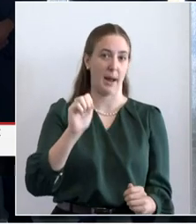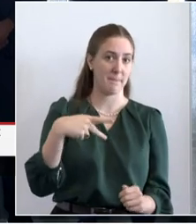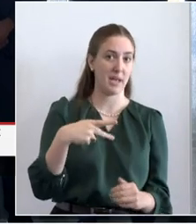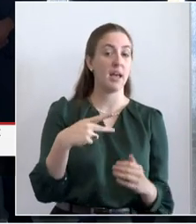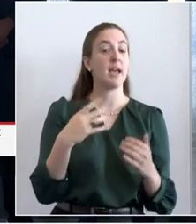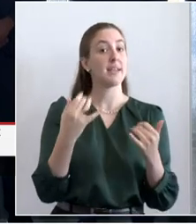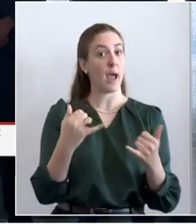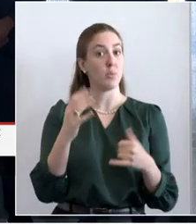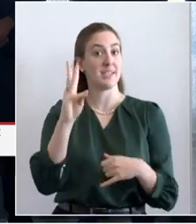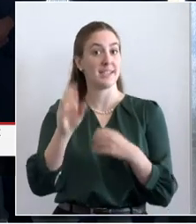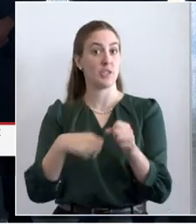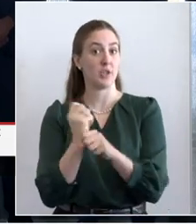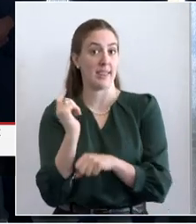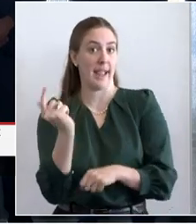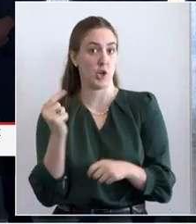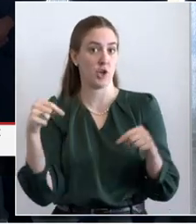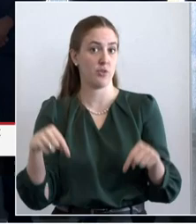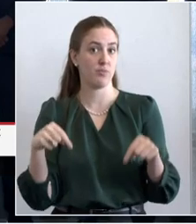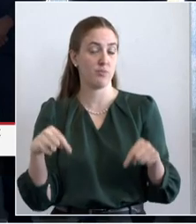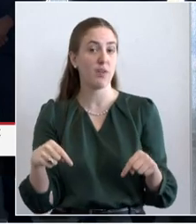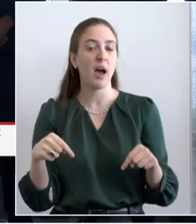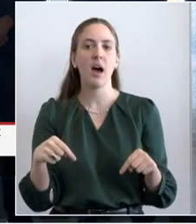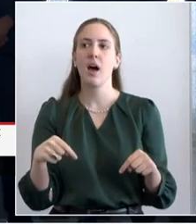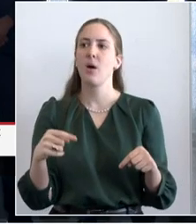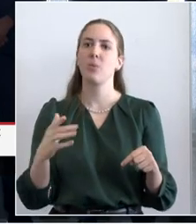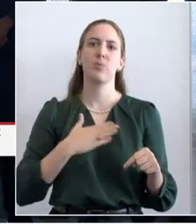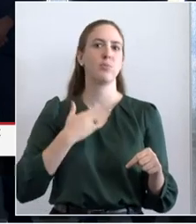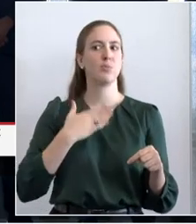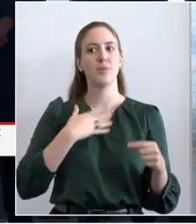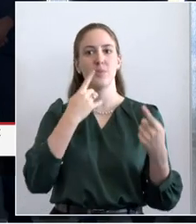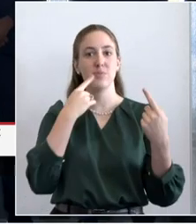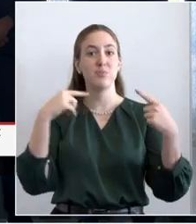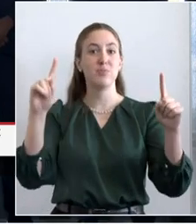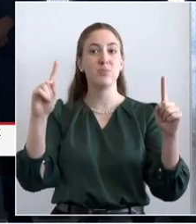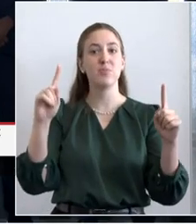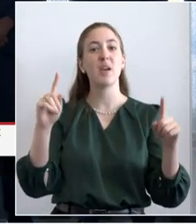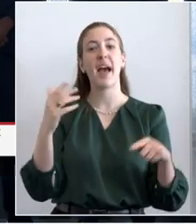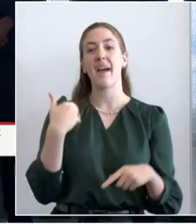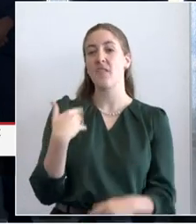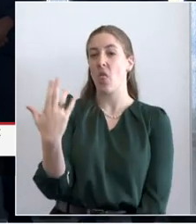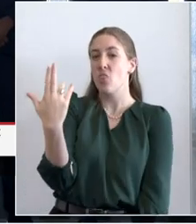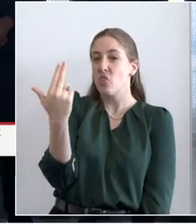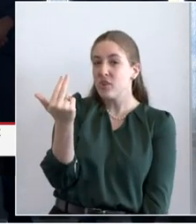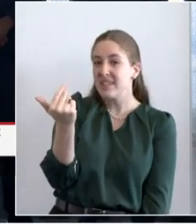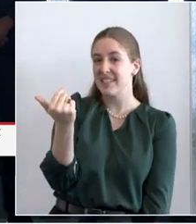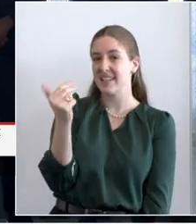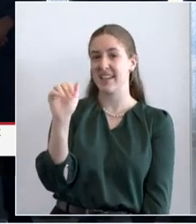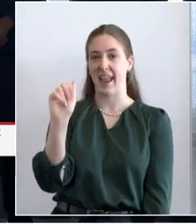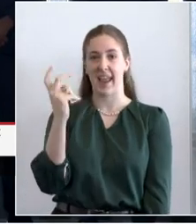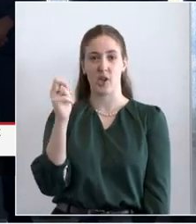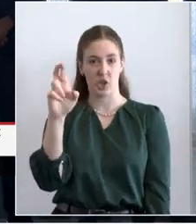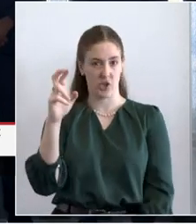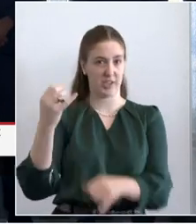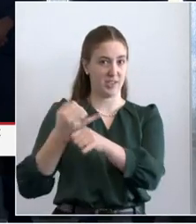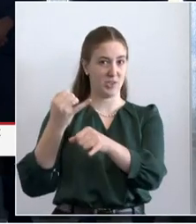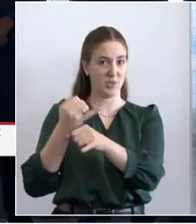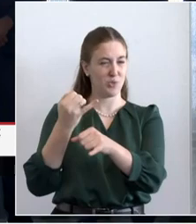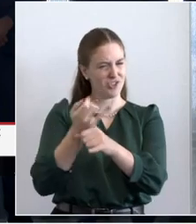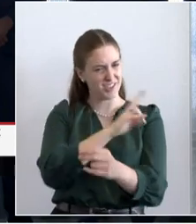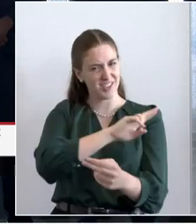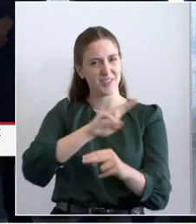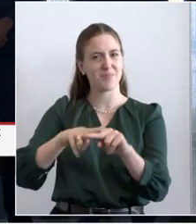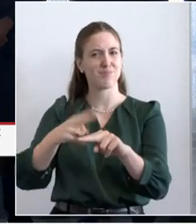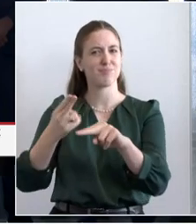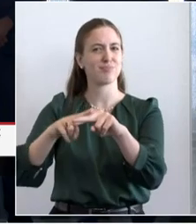6 years later, I'm pleased to announce that there are 13 anchor institutions, and